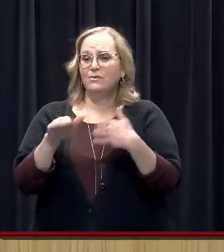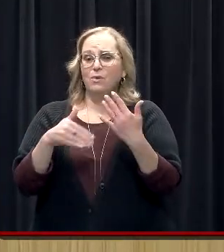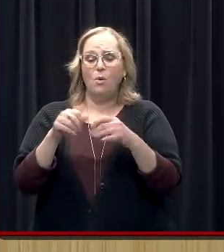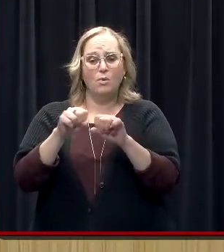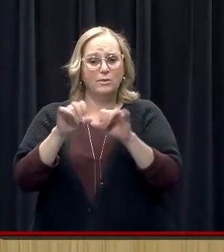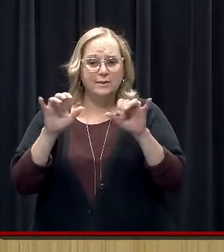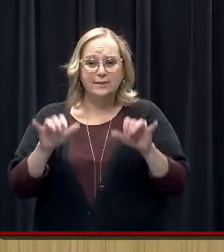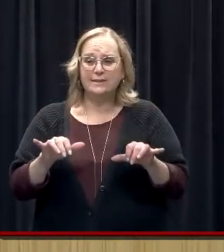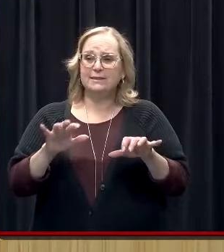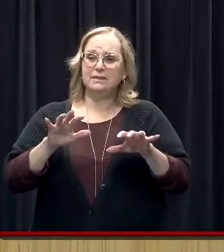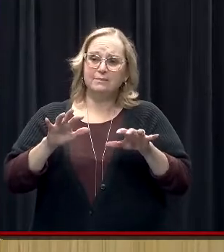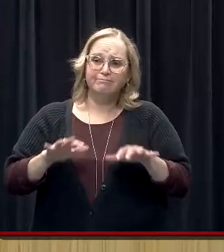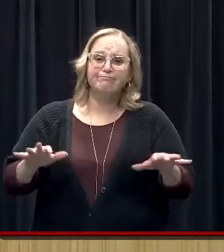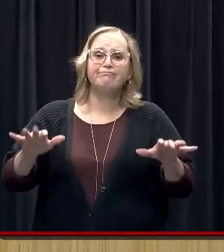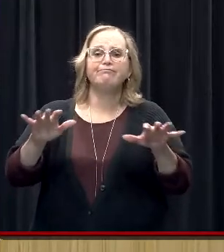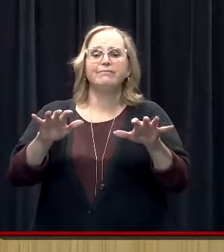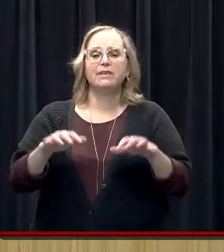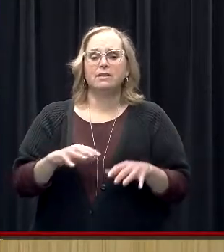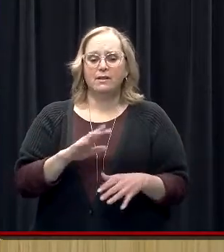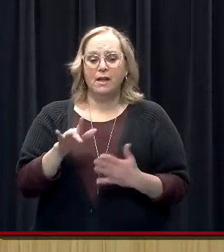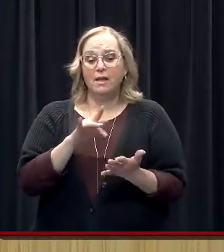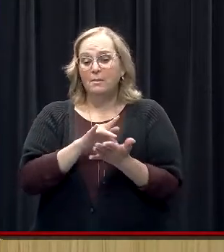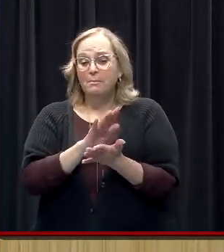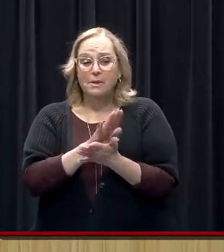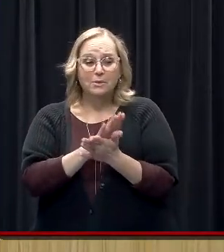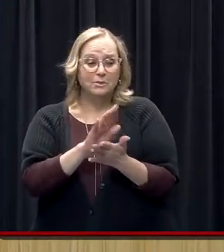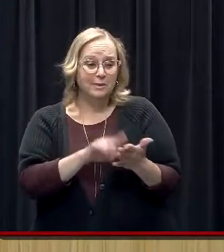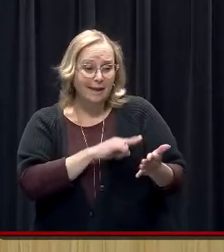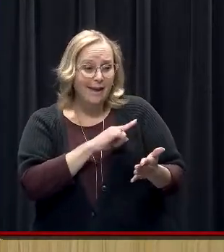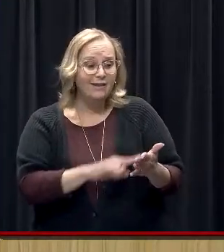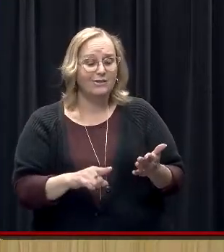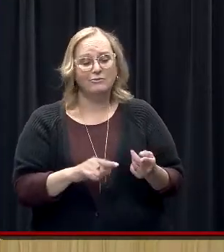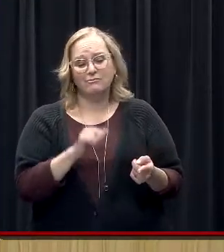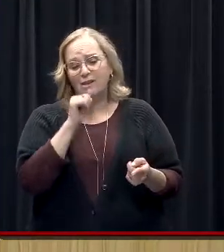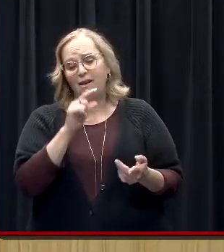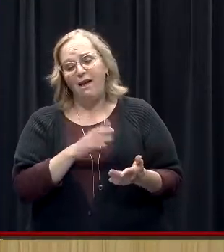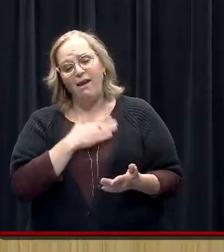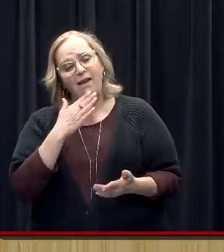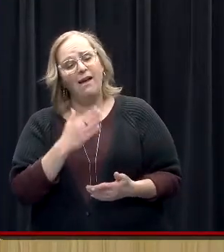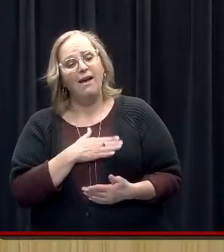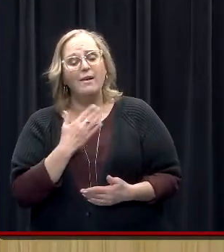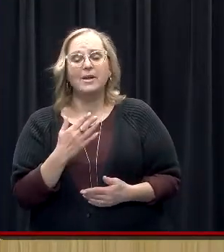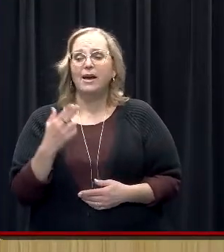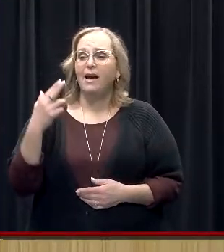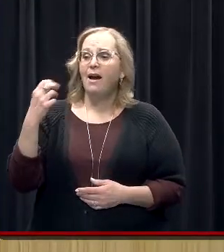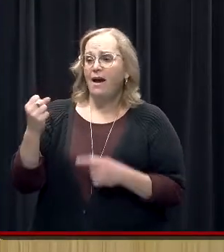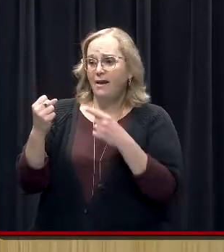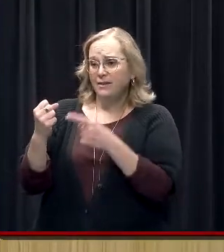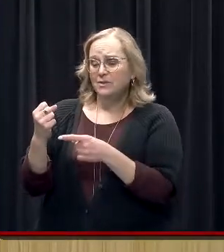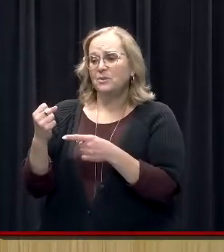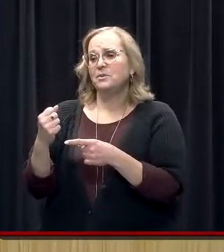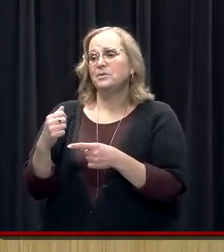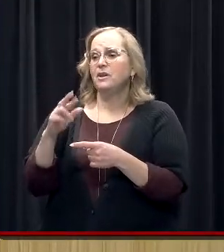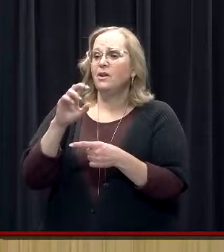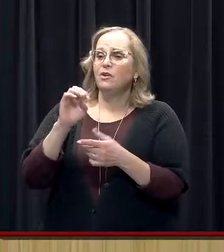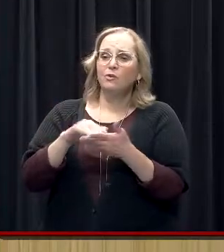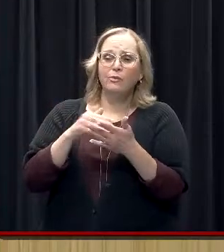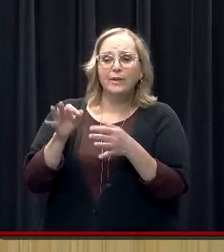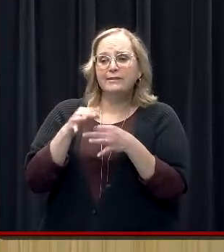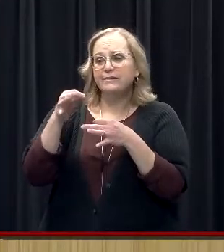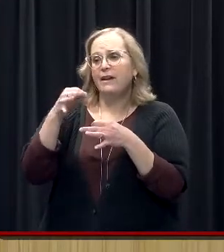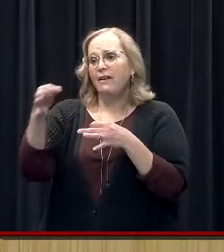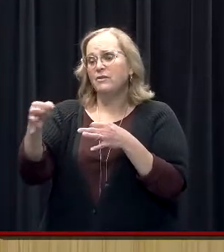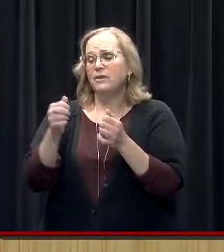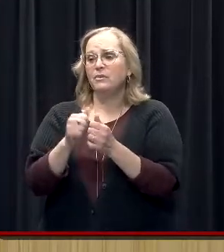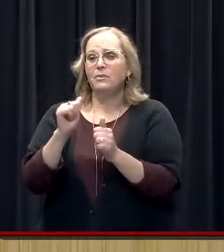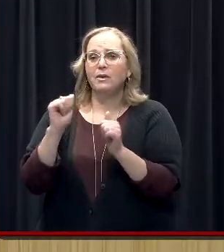place. Middle schools cancel and they're not happy about it, and high schools are rescheduling with